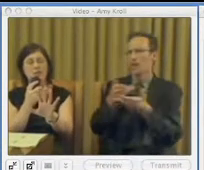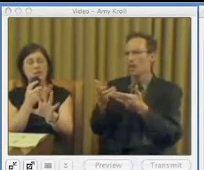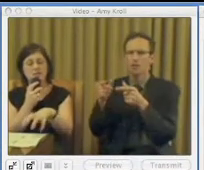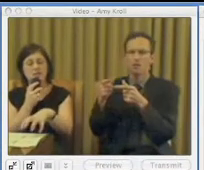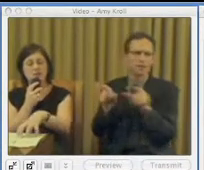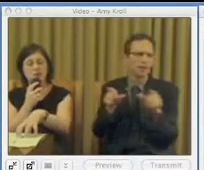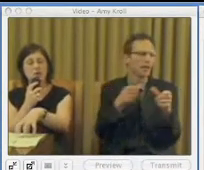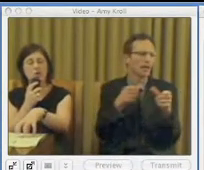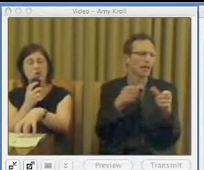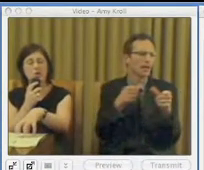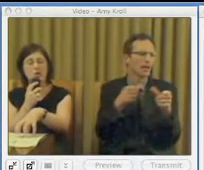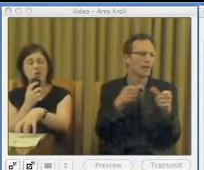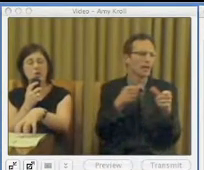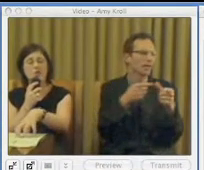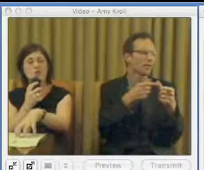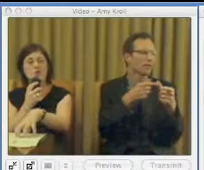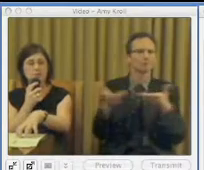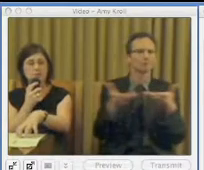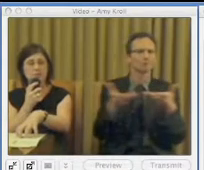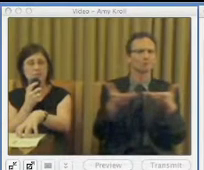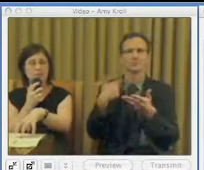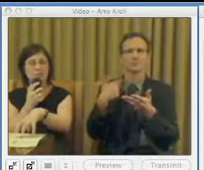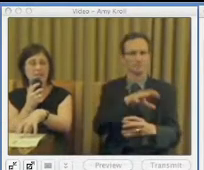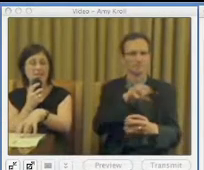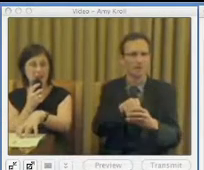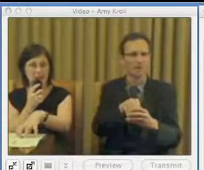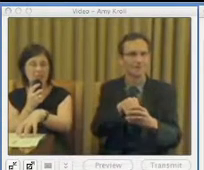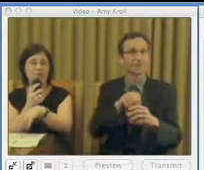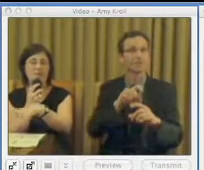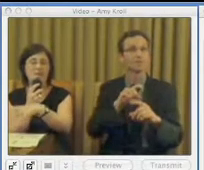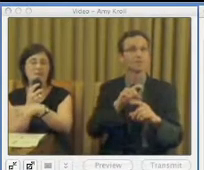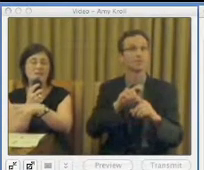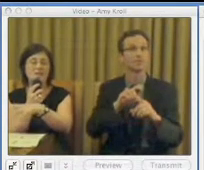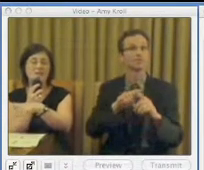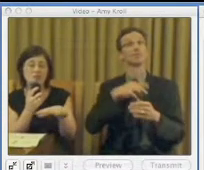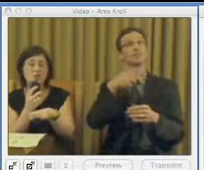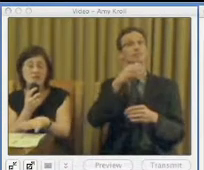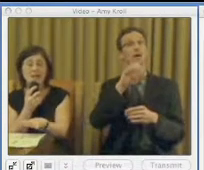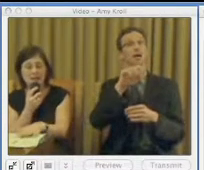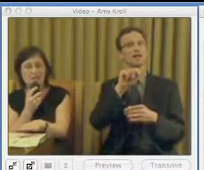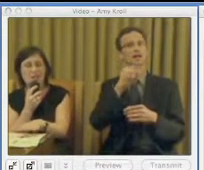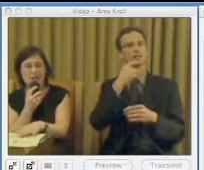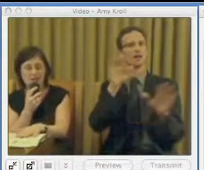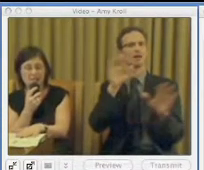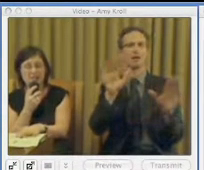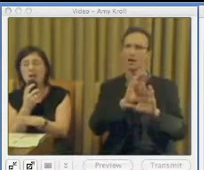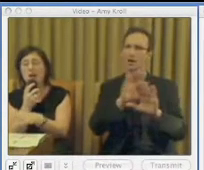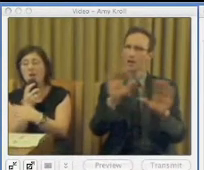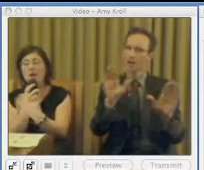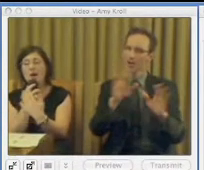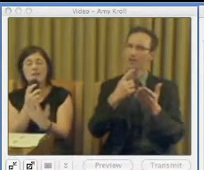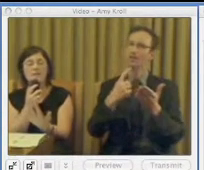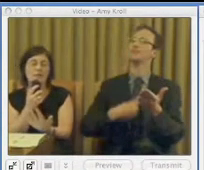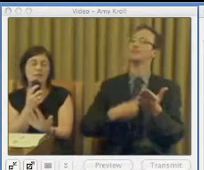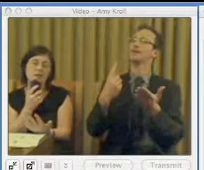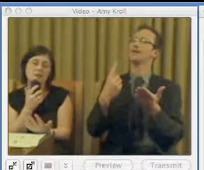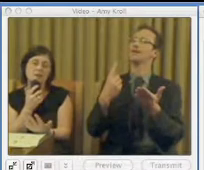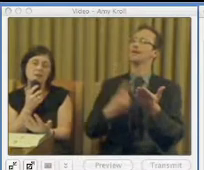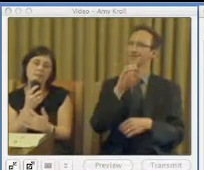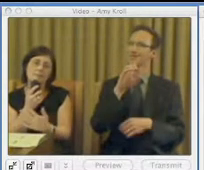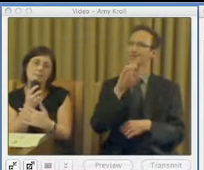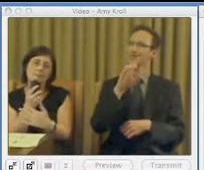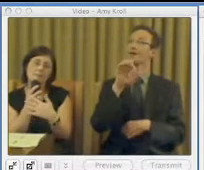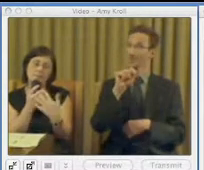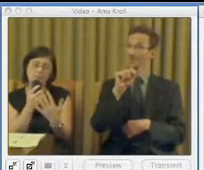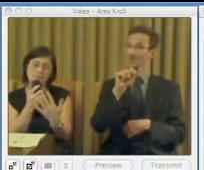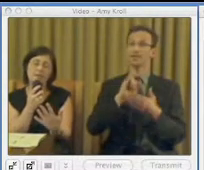But she also said, hold on, but this conduit model has its place. For us as sign language interpreters, it has its place. And